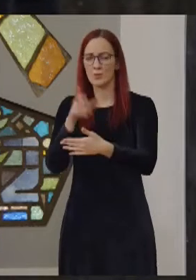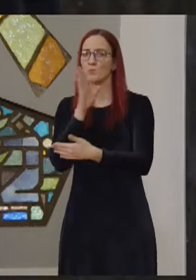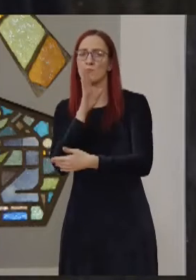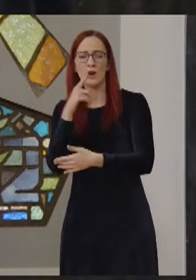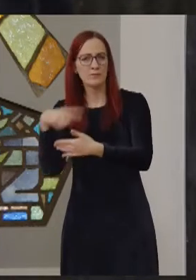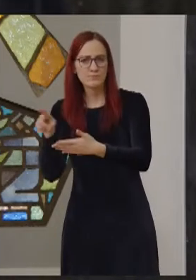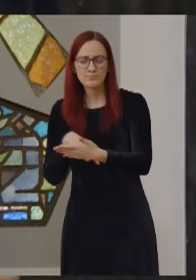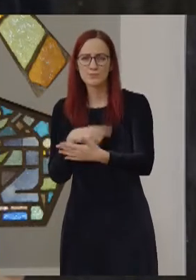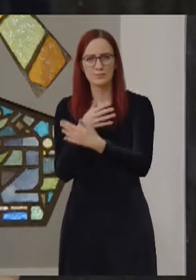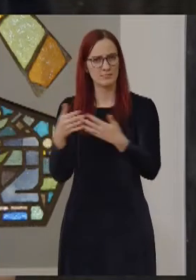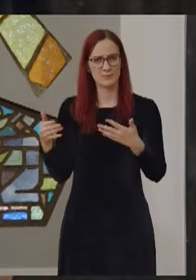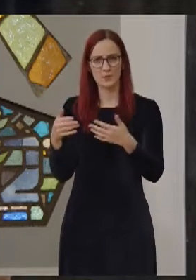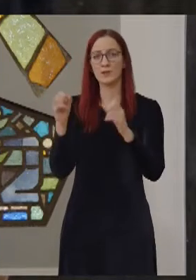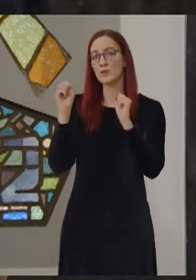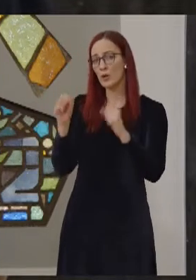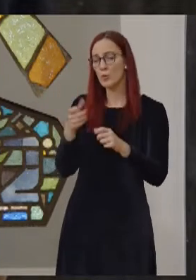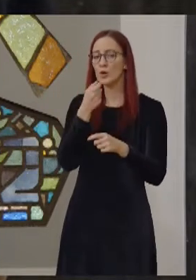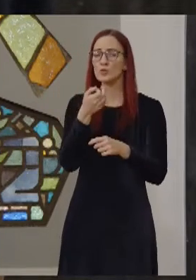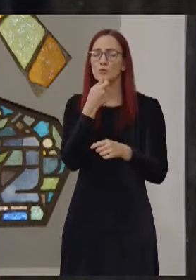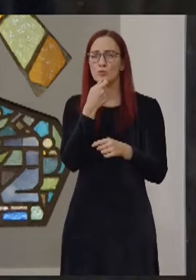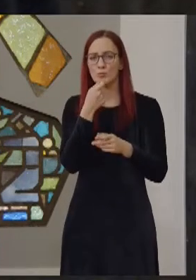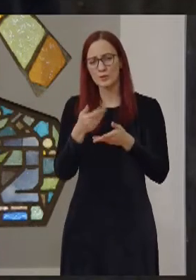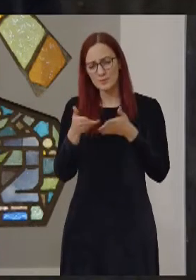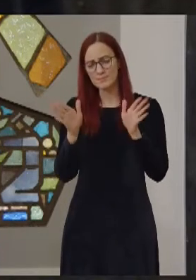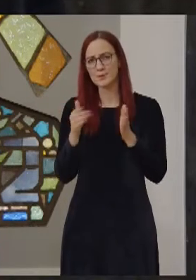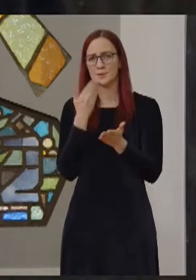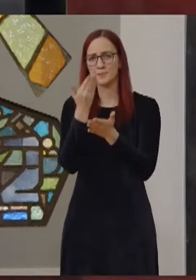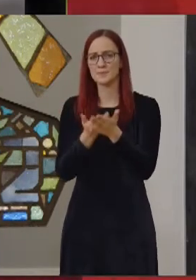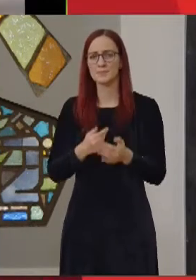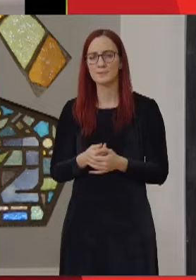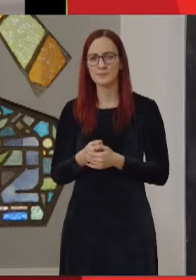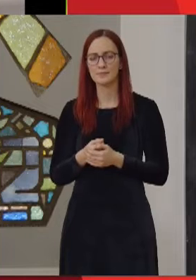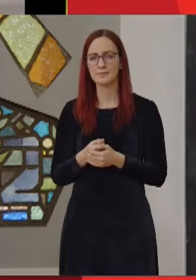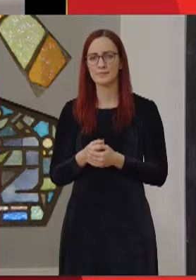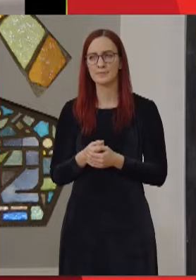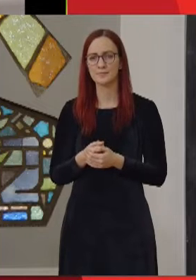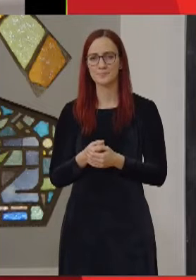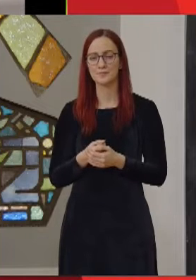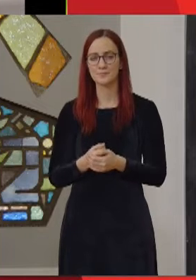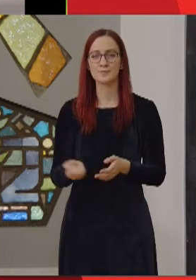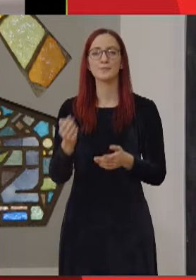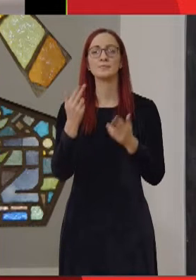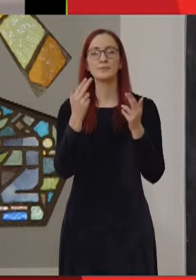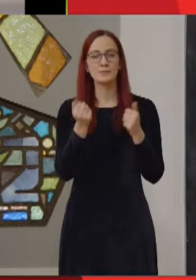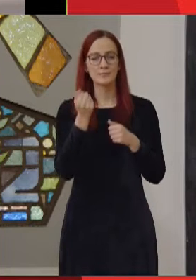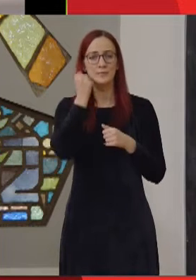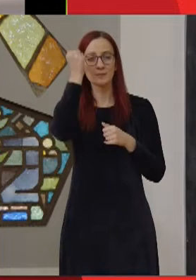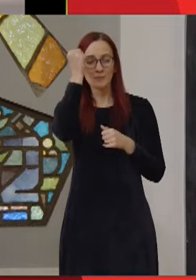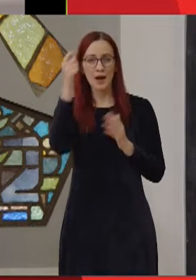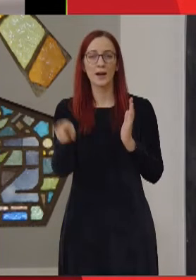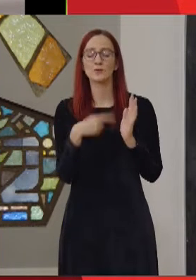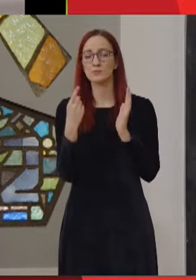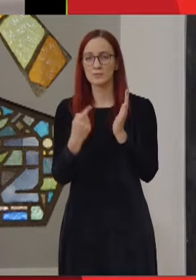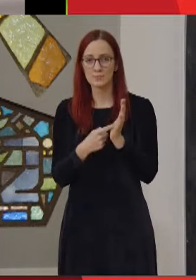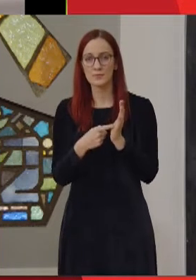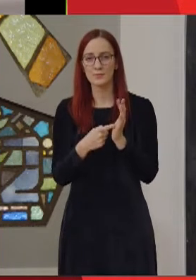Lithuania's distrust in the rights of women. Could you expand on the idea that you have expressed?